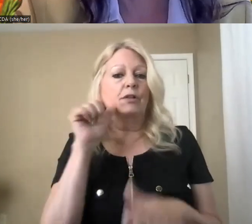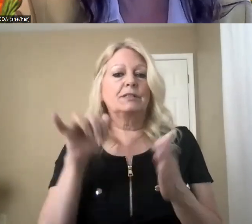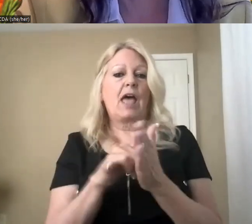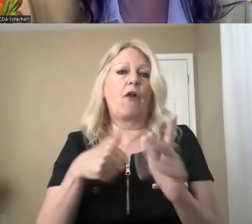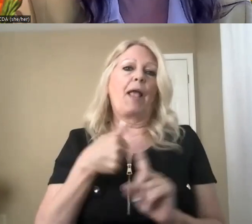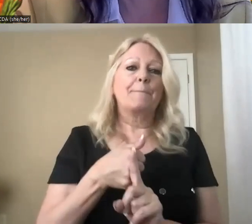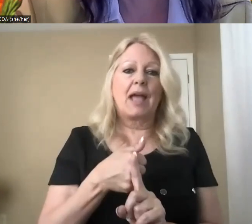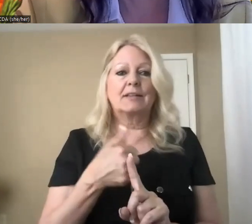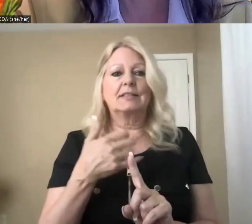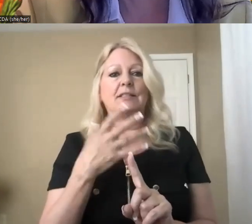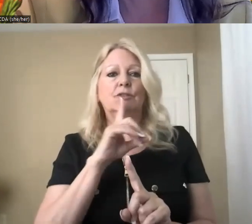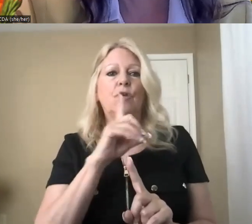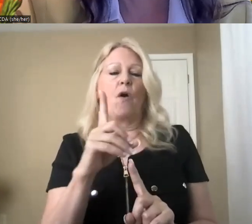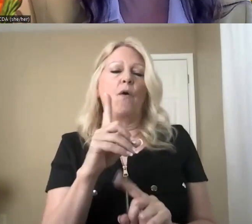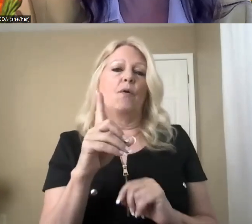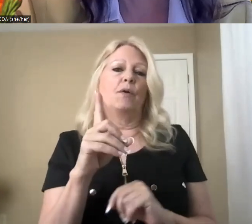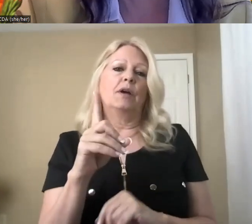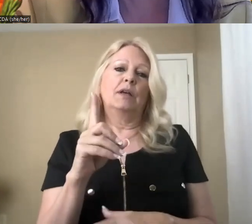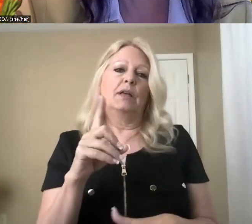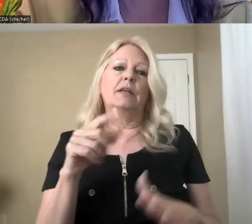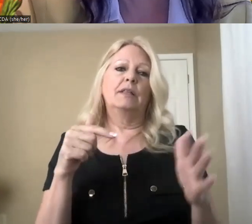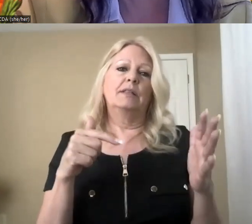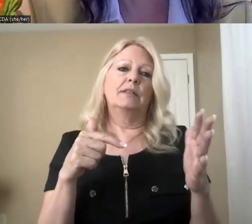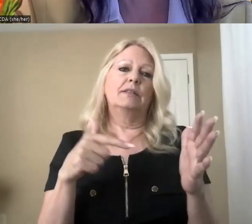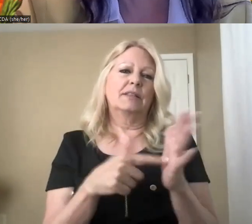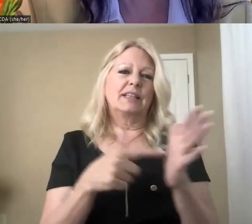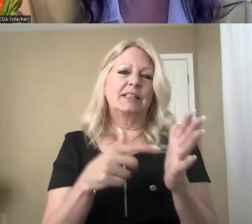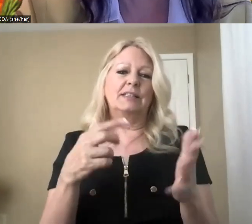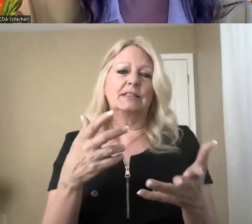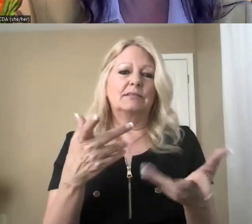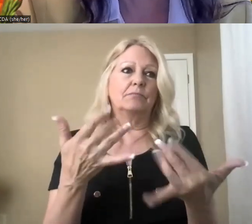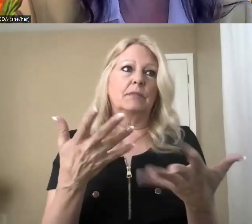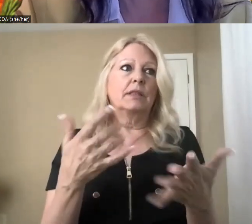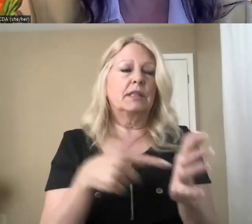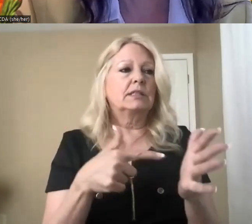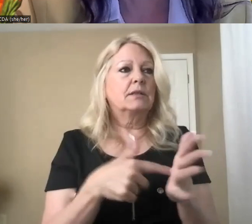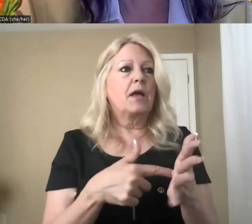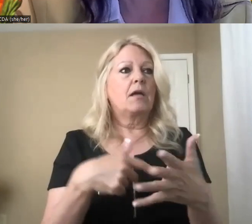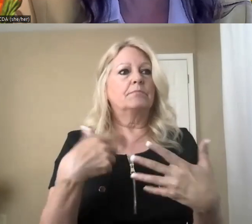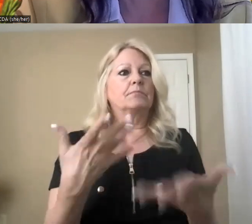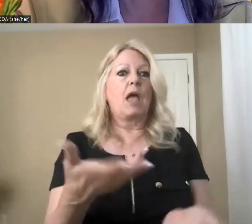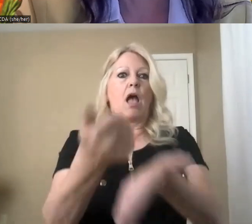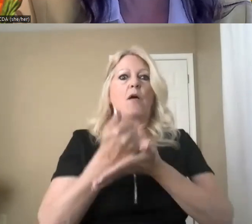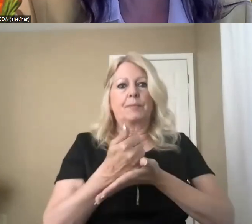just again, those are things that have resonated with me as we're having this conversation.